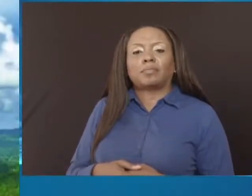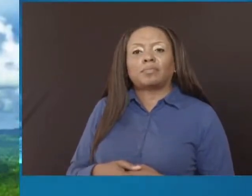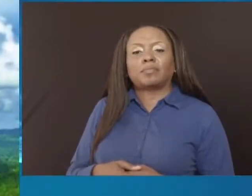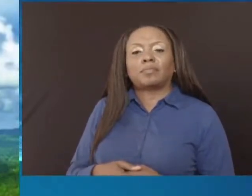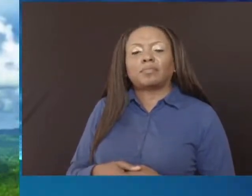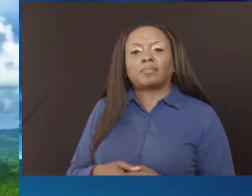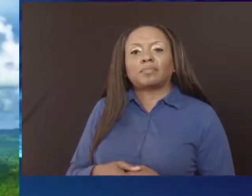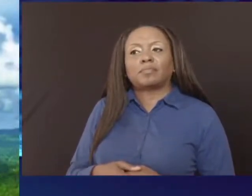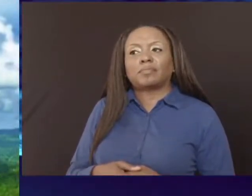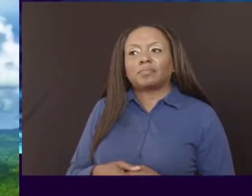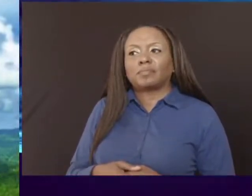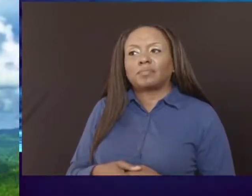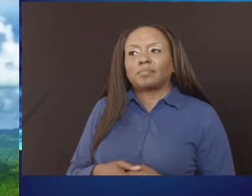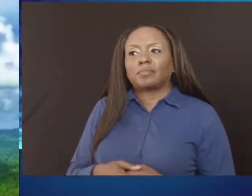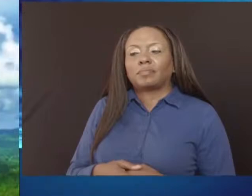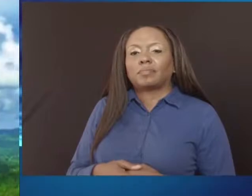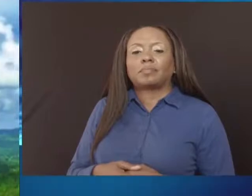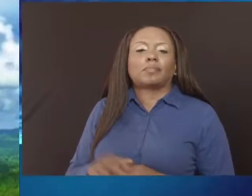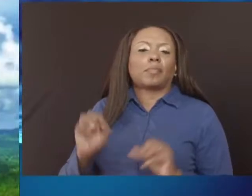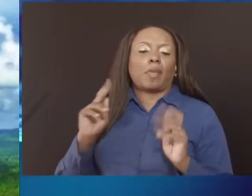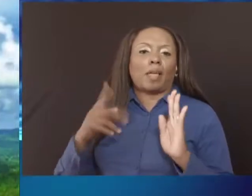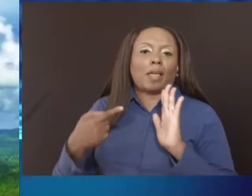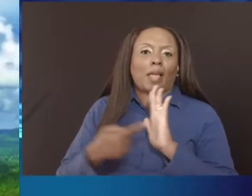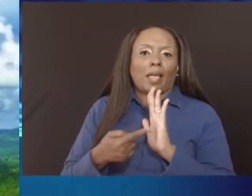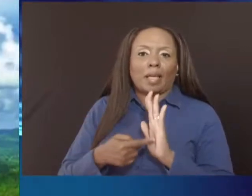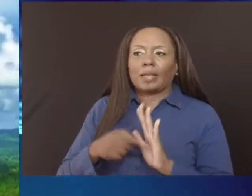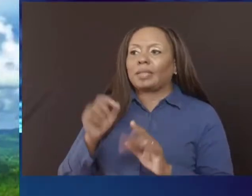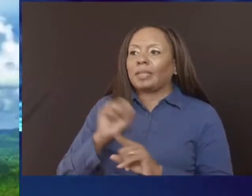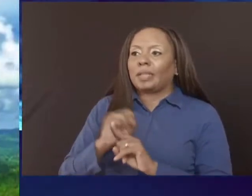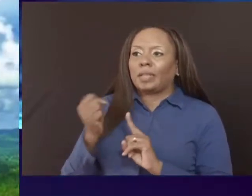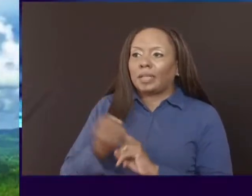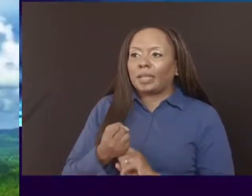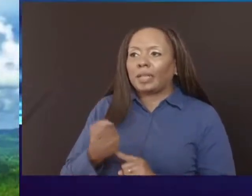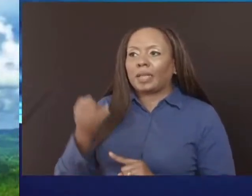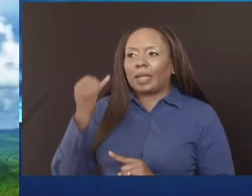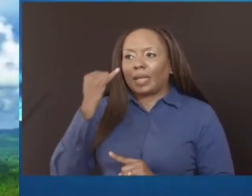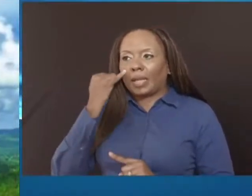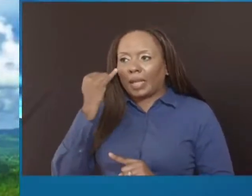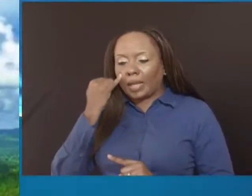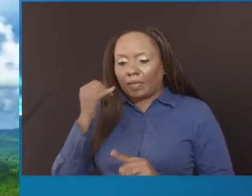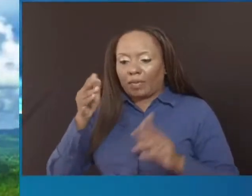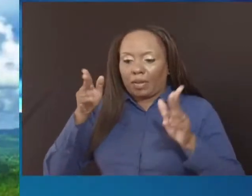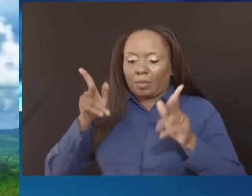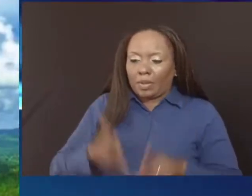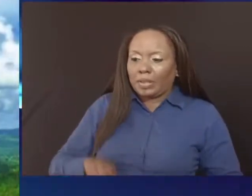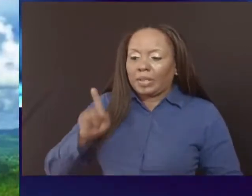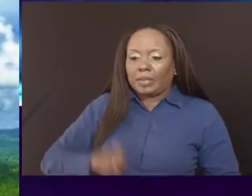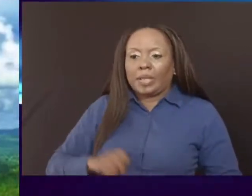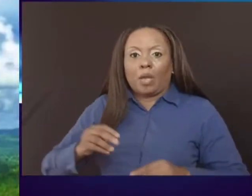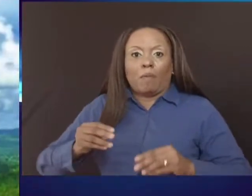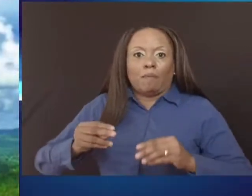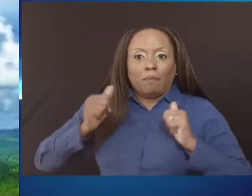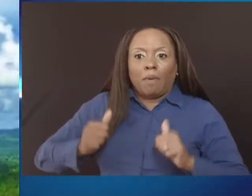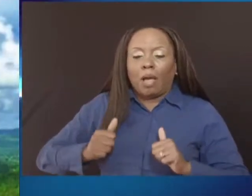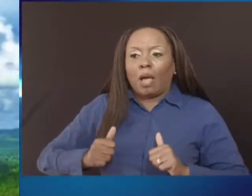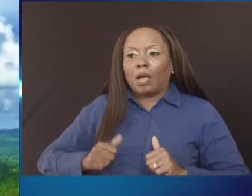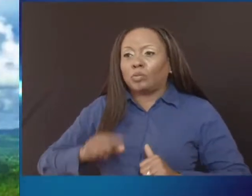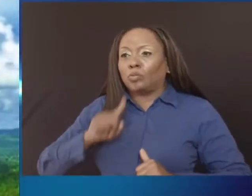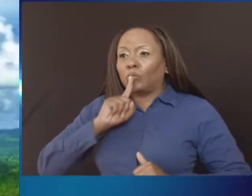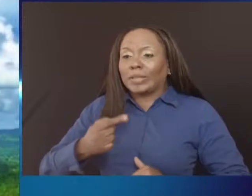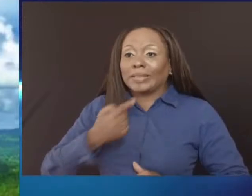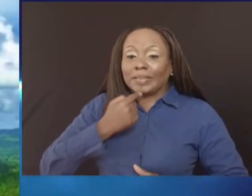of whether, for instance, in this situation, whether this person is an urgent case that needs urgent